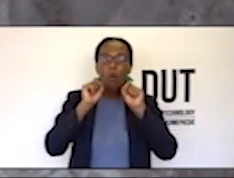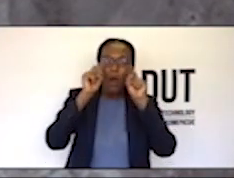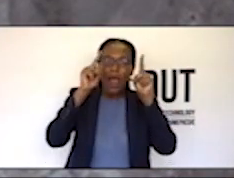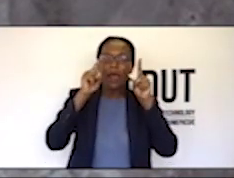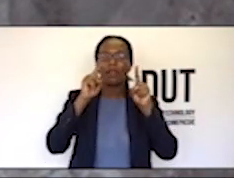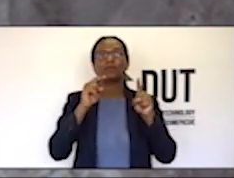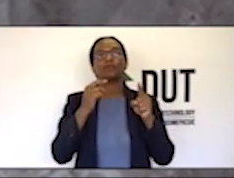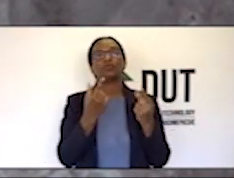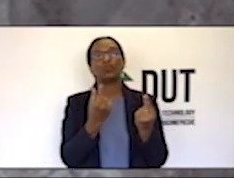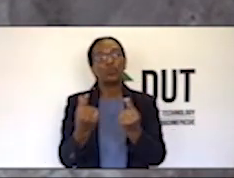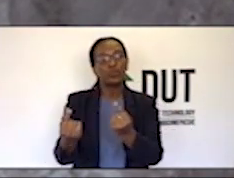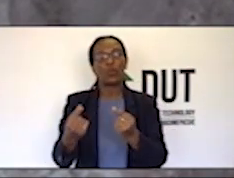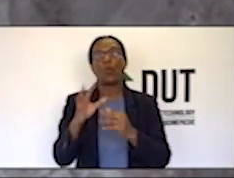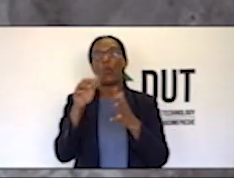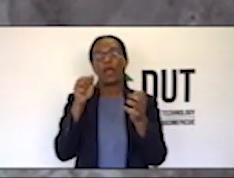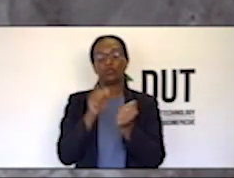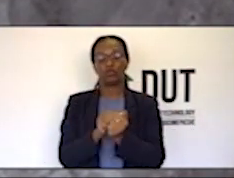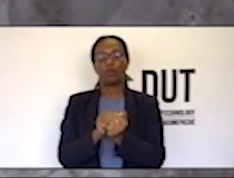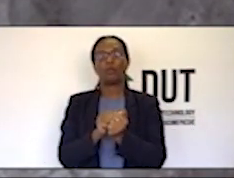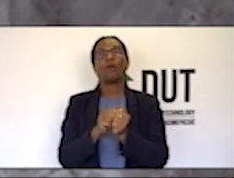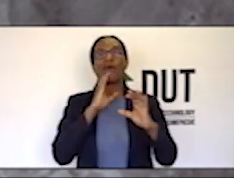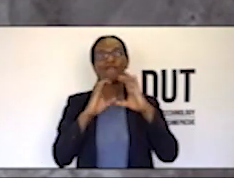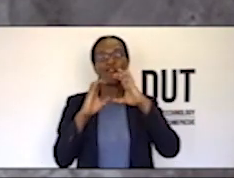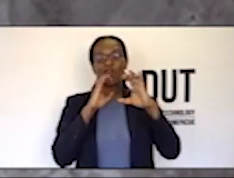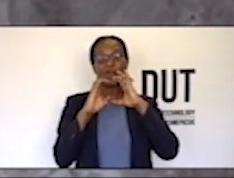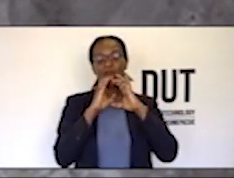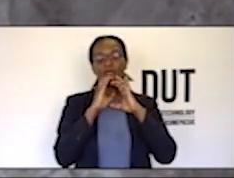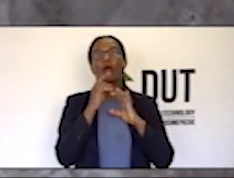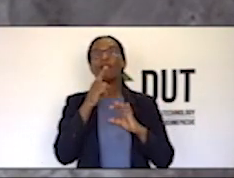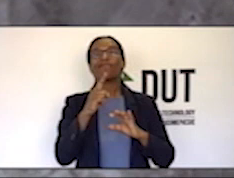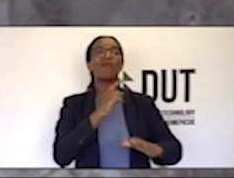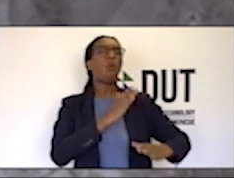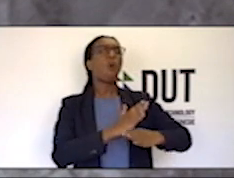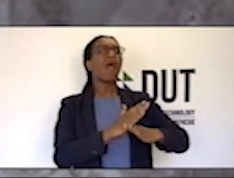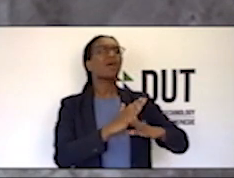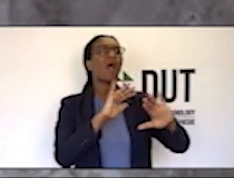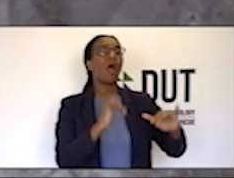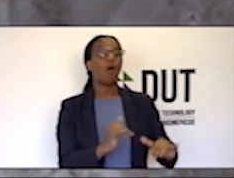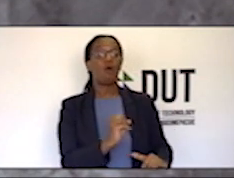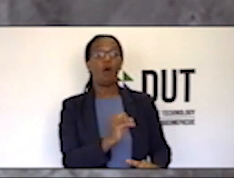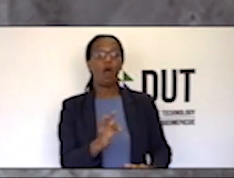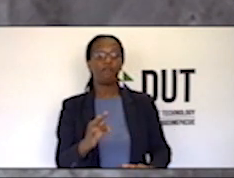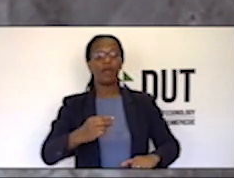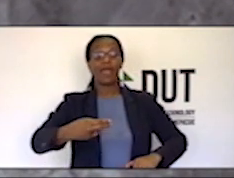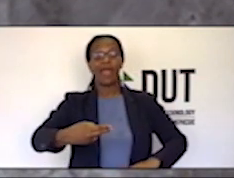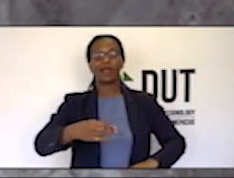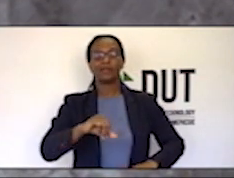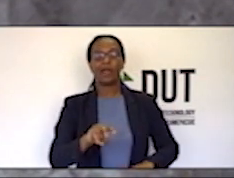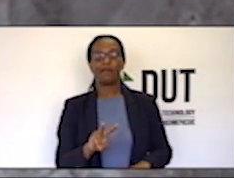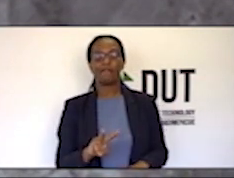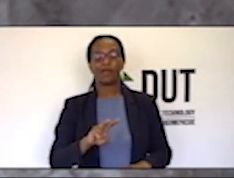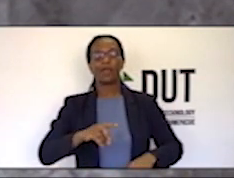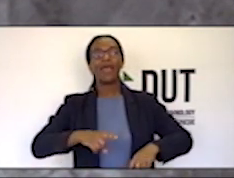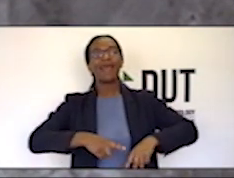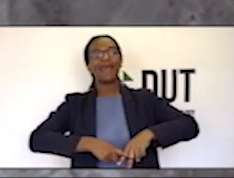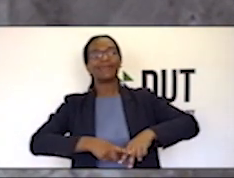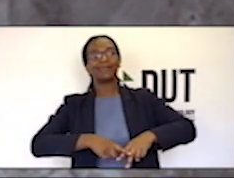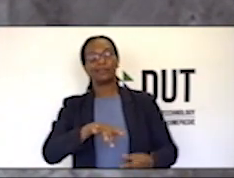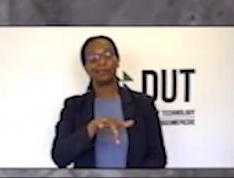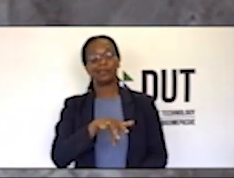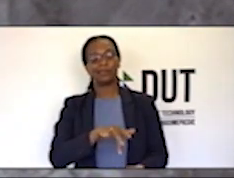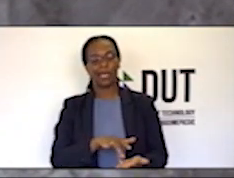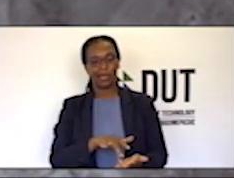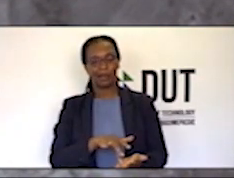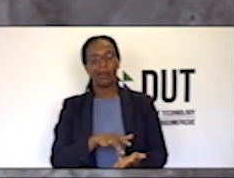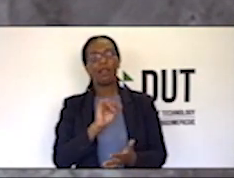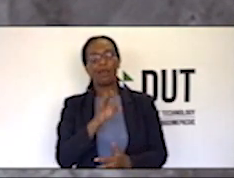behavioral change communication. The operations of the HIV Center are directed